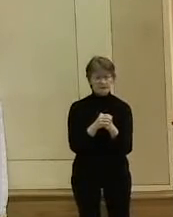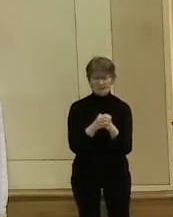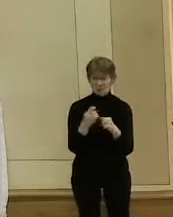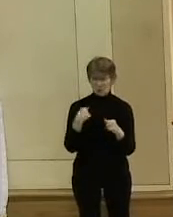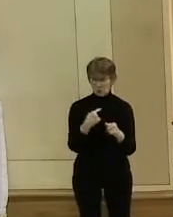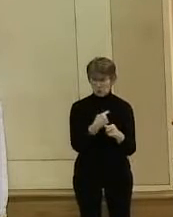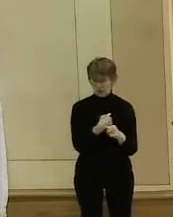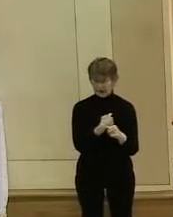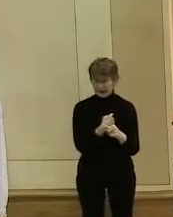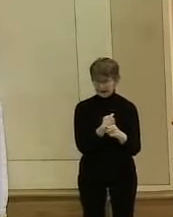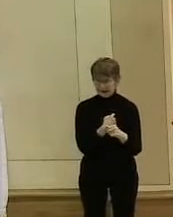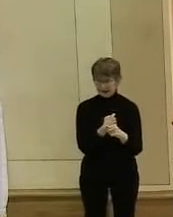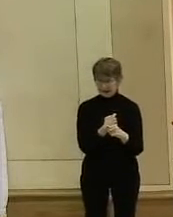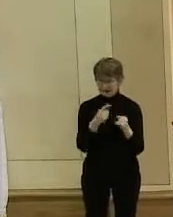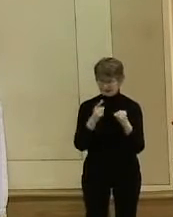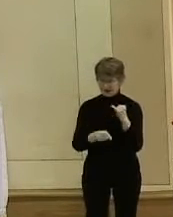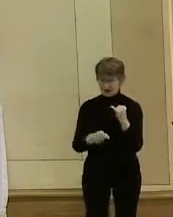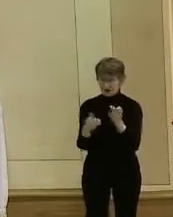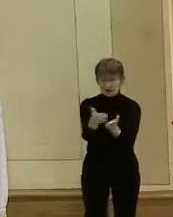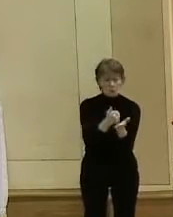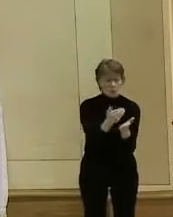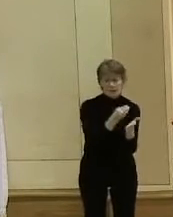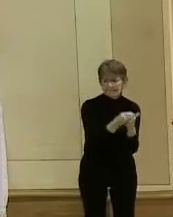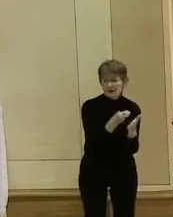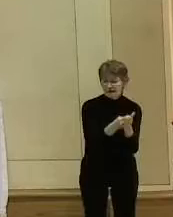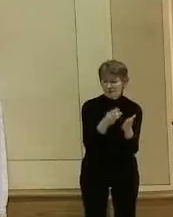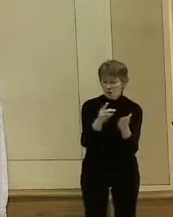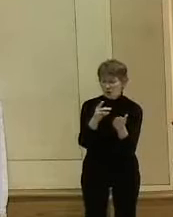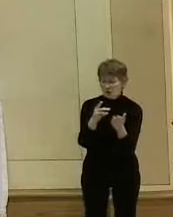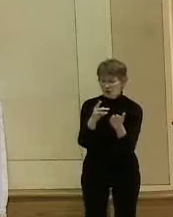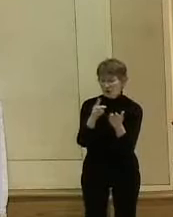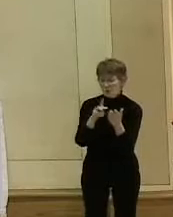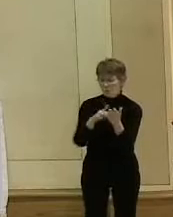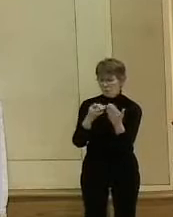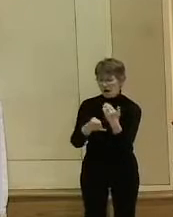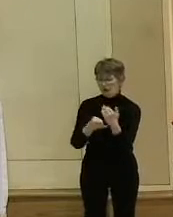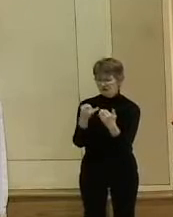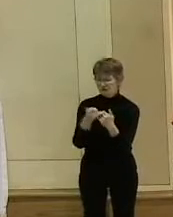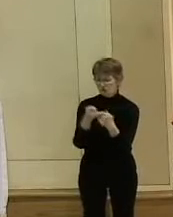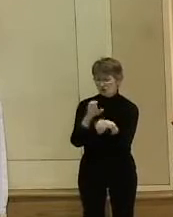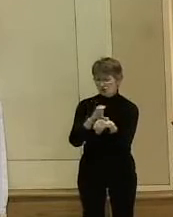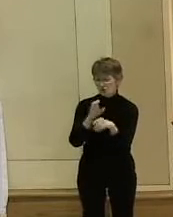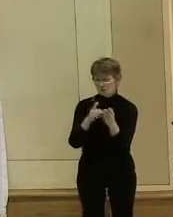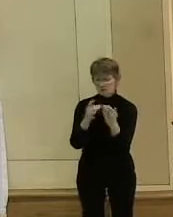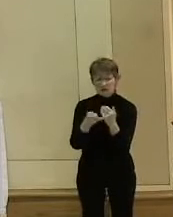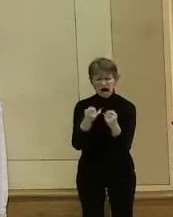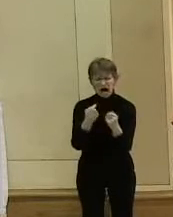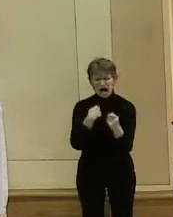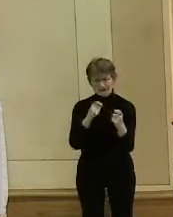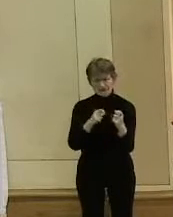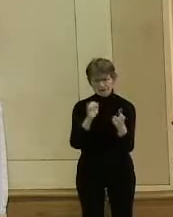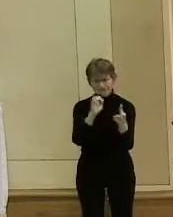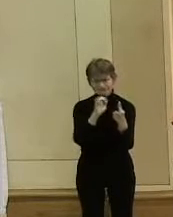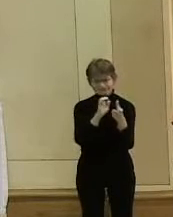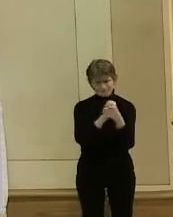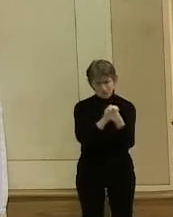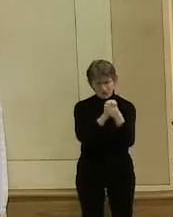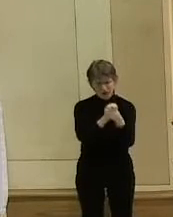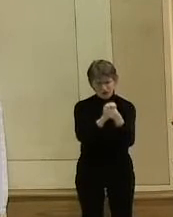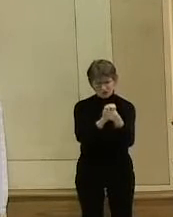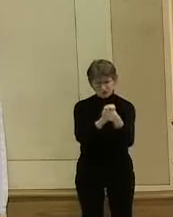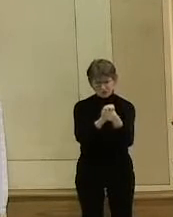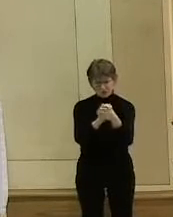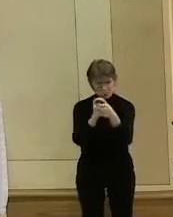It's incredible to me. You good people are to be commended. To be commended. We